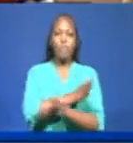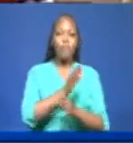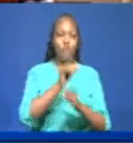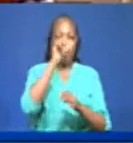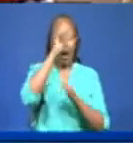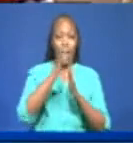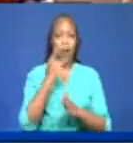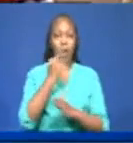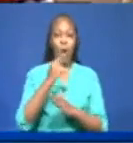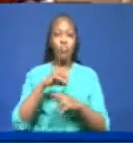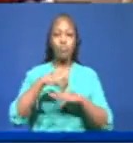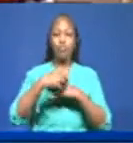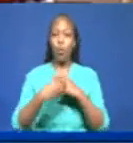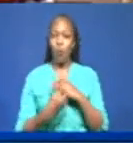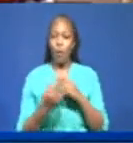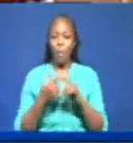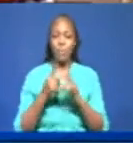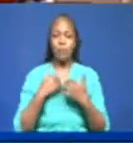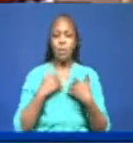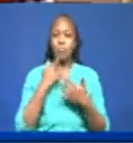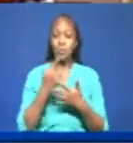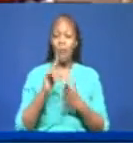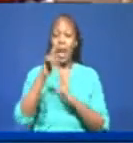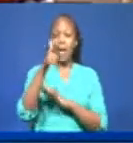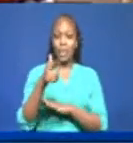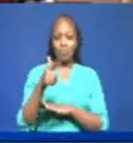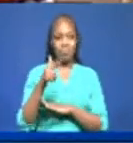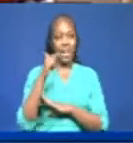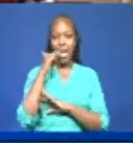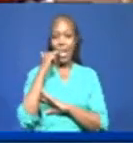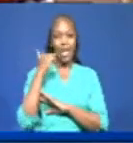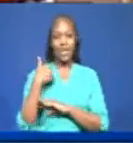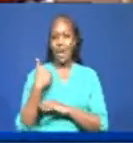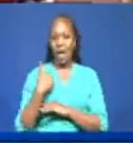Sonko, and I'm sure later he regretted his act. Madam Speaker, I rise to support. Thank you.